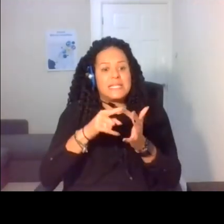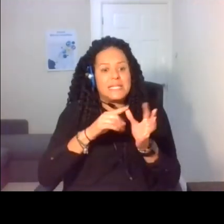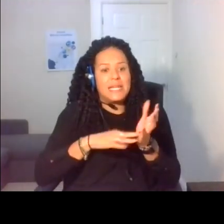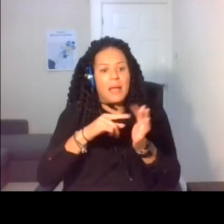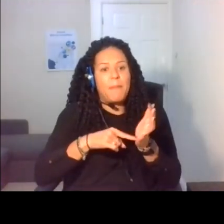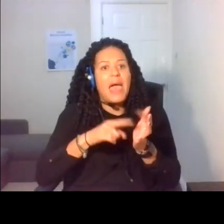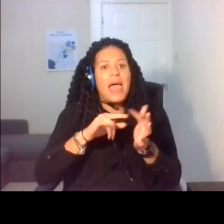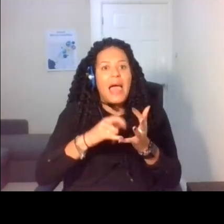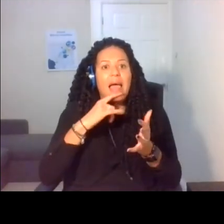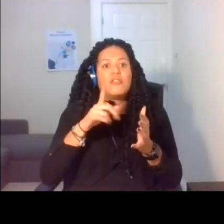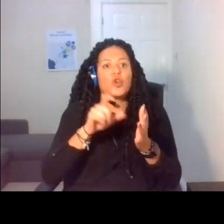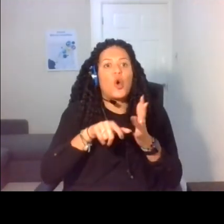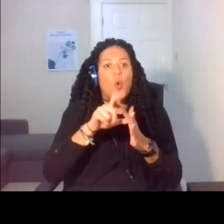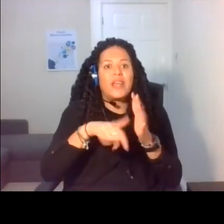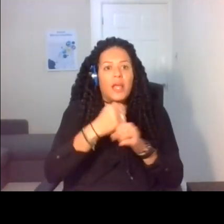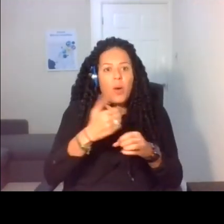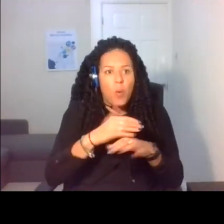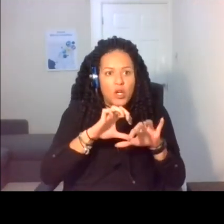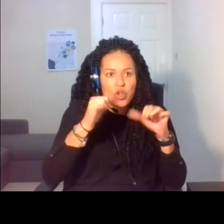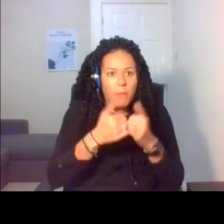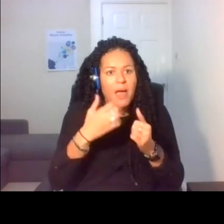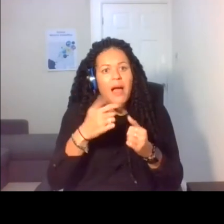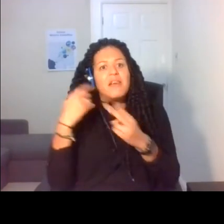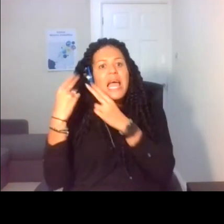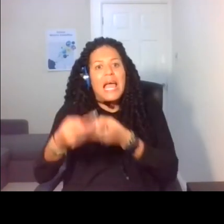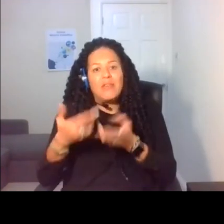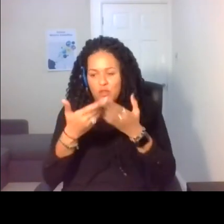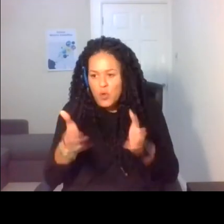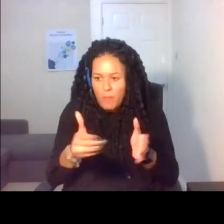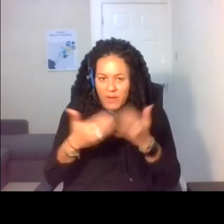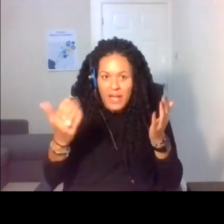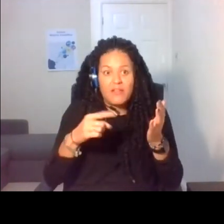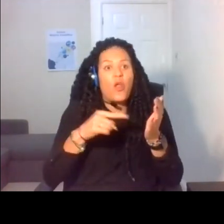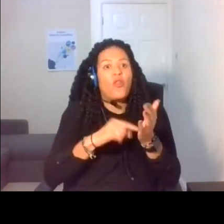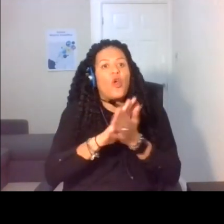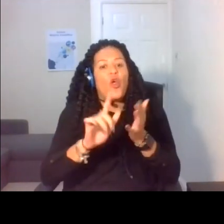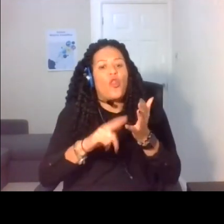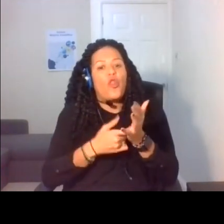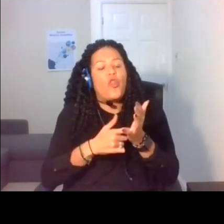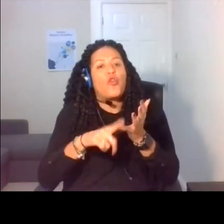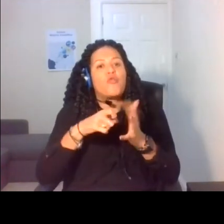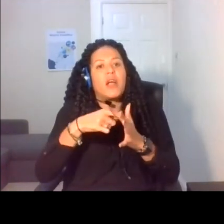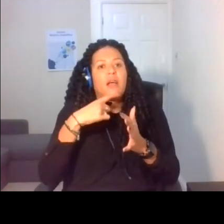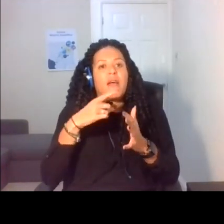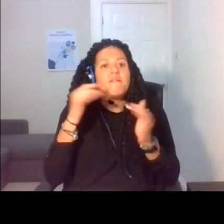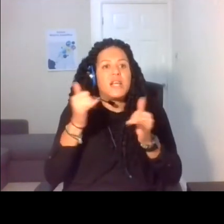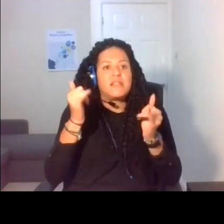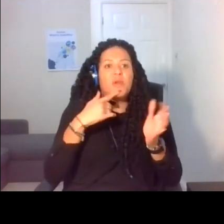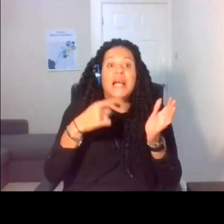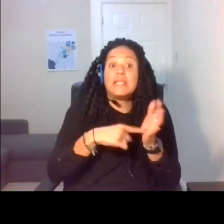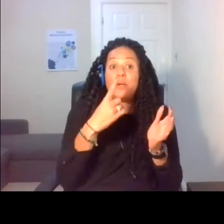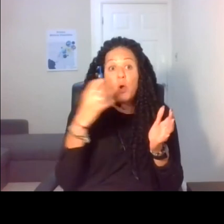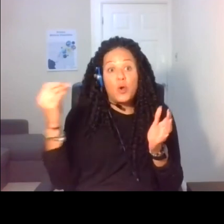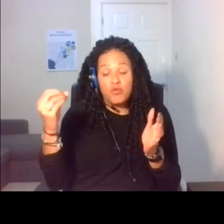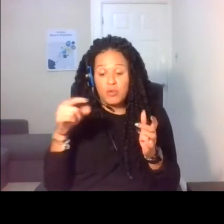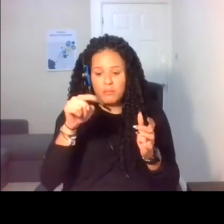lots of creative events at the moment for Heritage Open Days. We've got the Thurrock Festival and the T100. And in October, there's